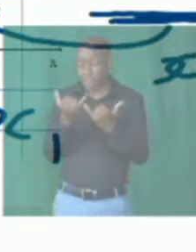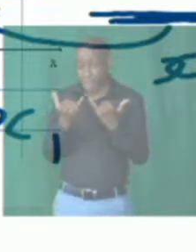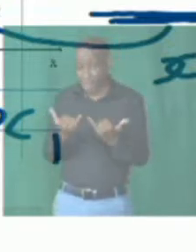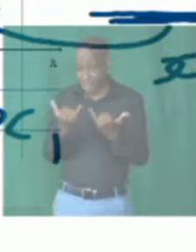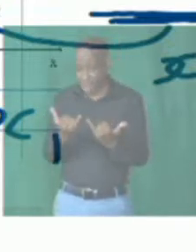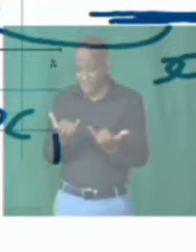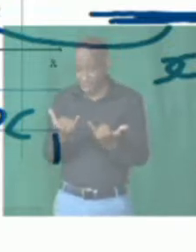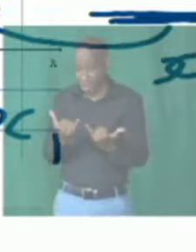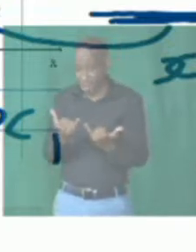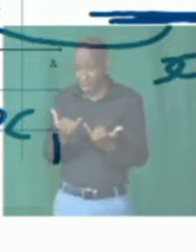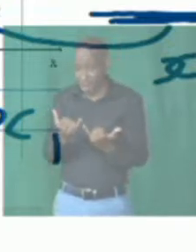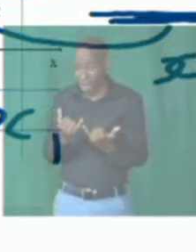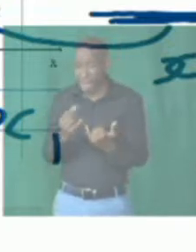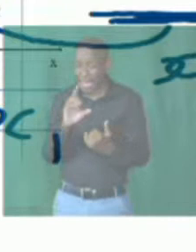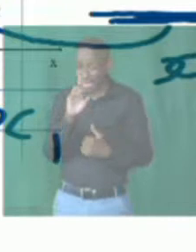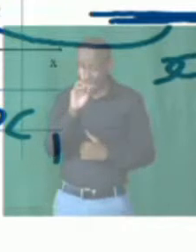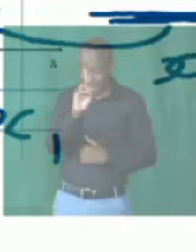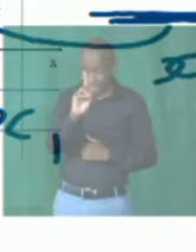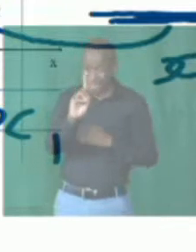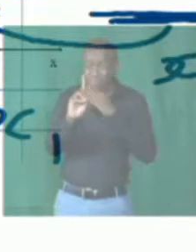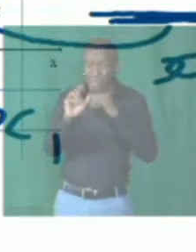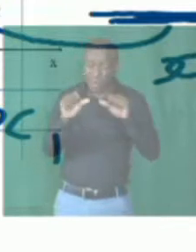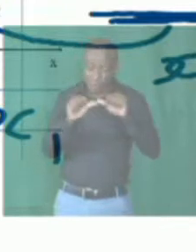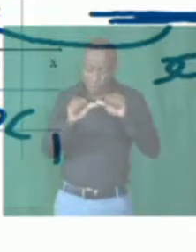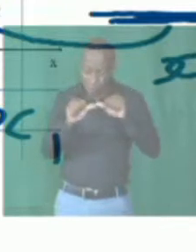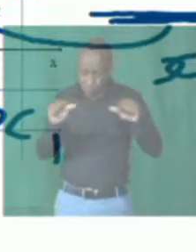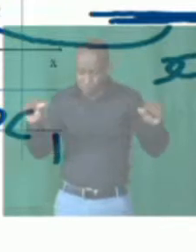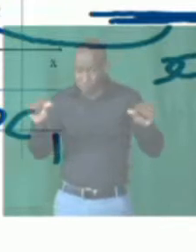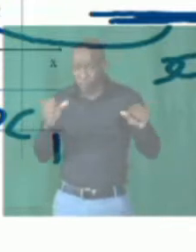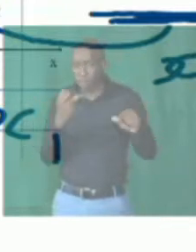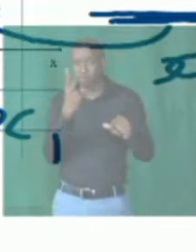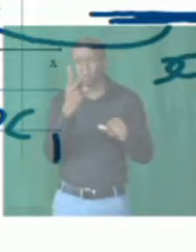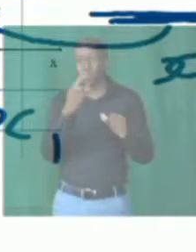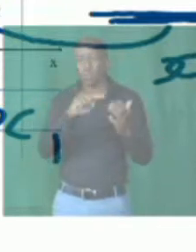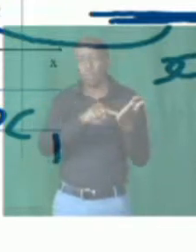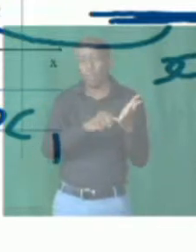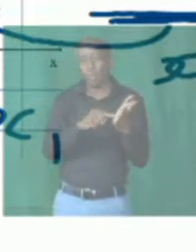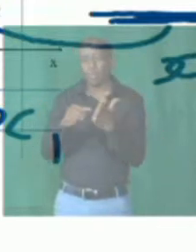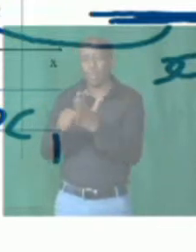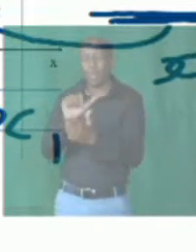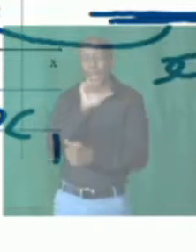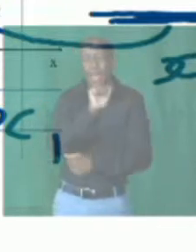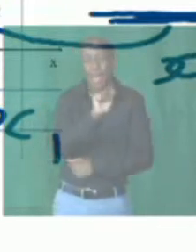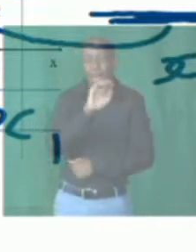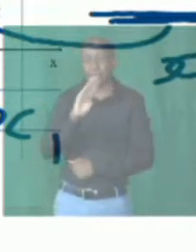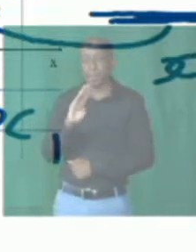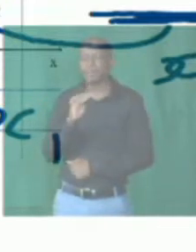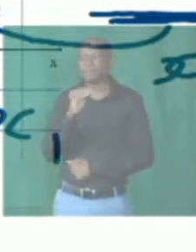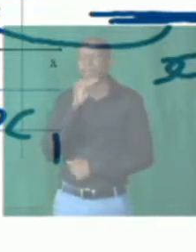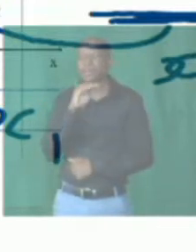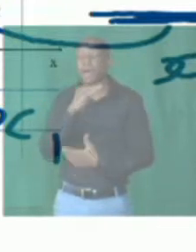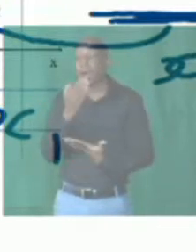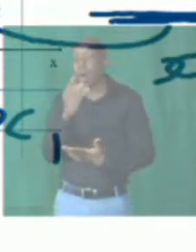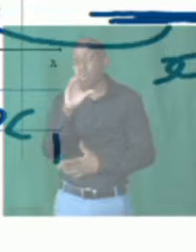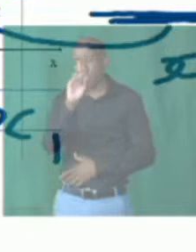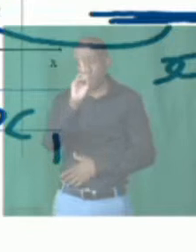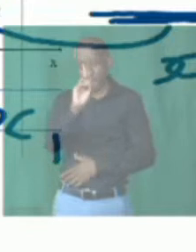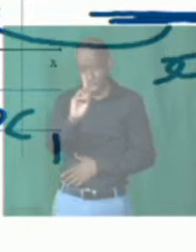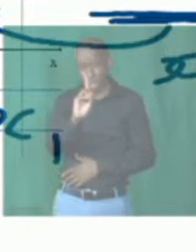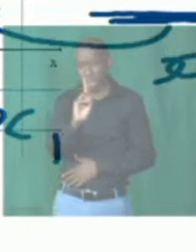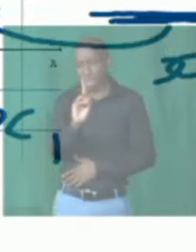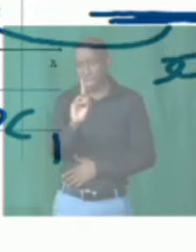use D, meaning the distance between the 2 points AB. We normally use D, or you can also